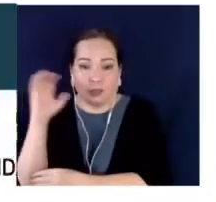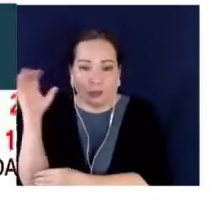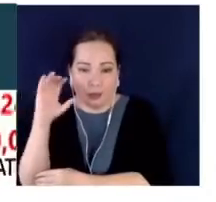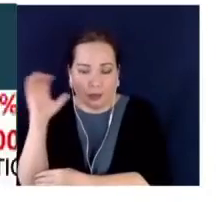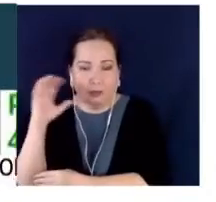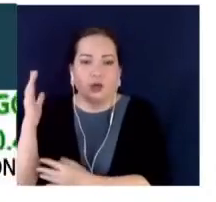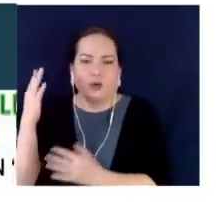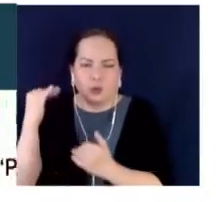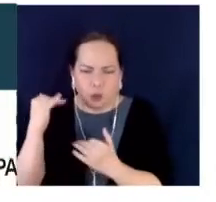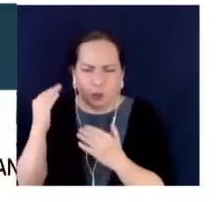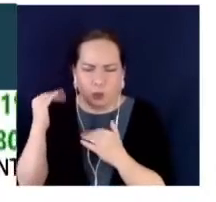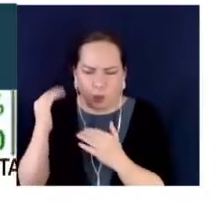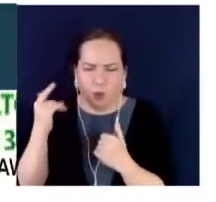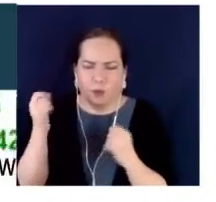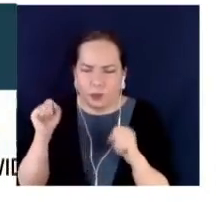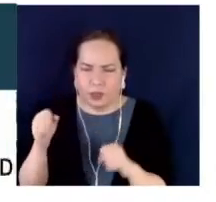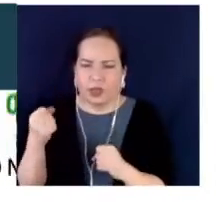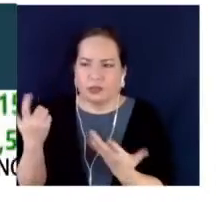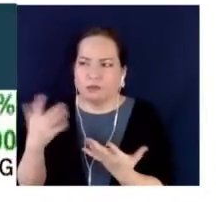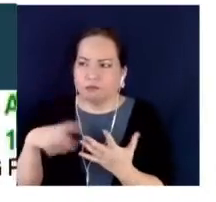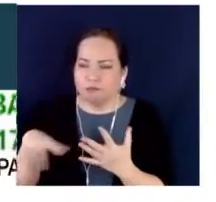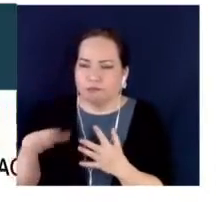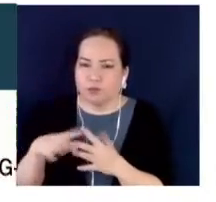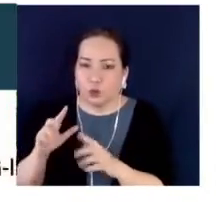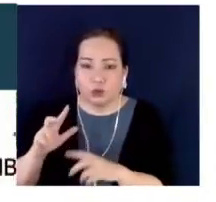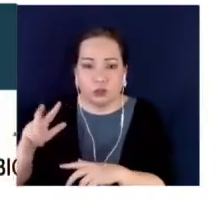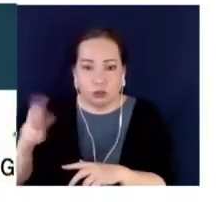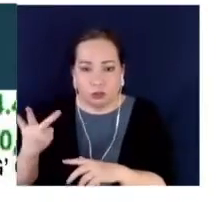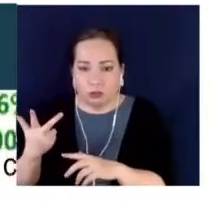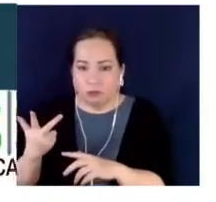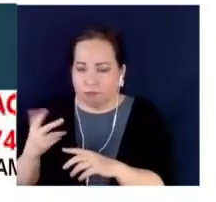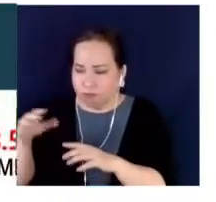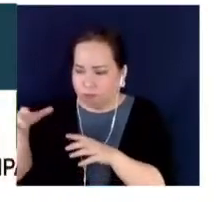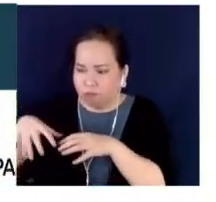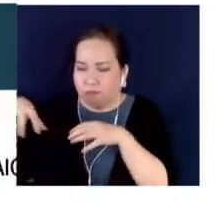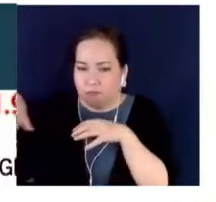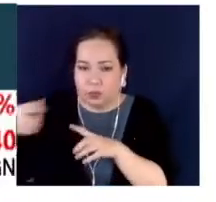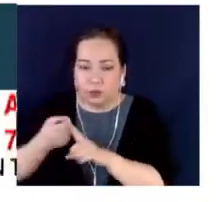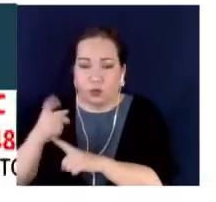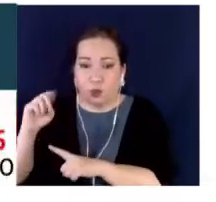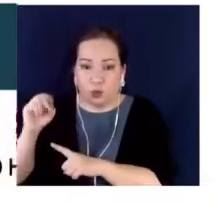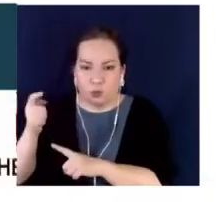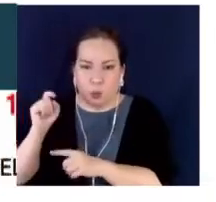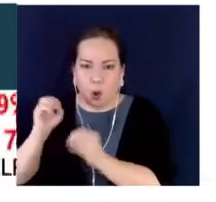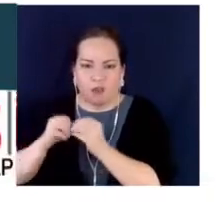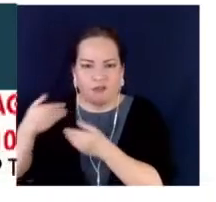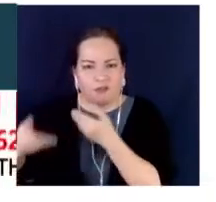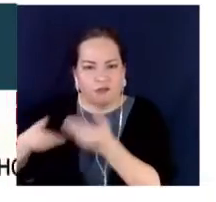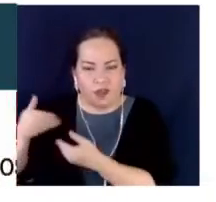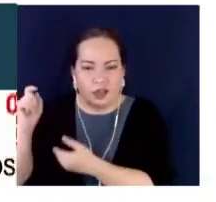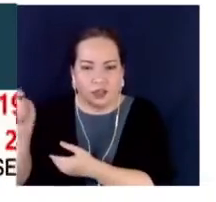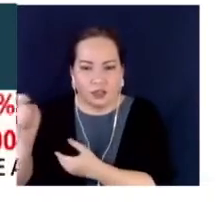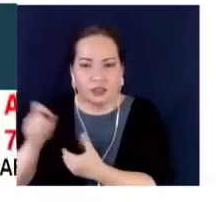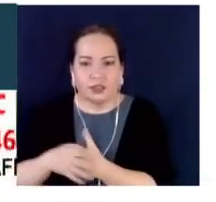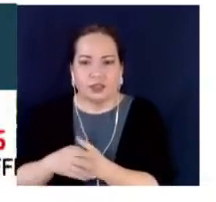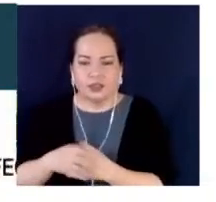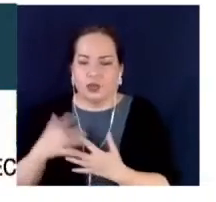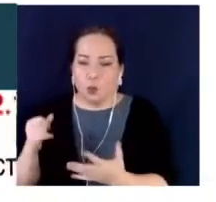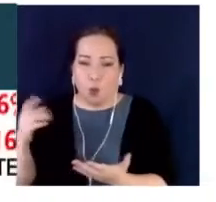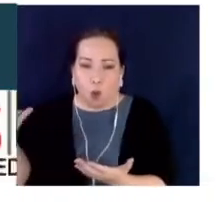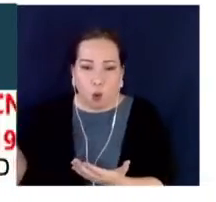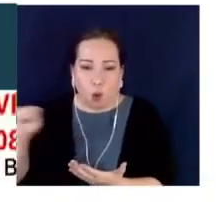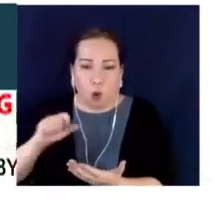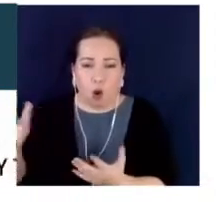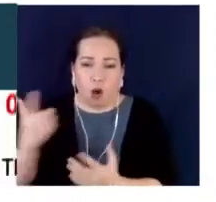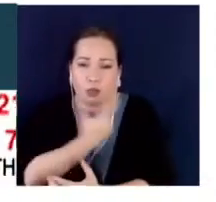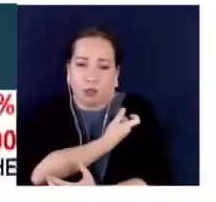implement using third-party providers approved by DOH to implement really fast. We want to execute the vaccines